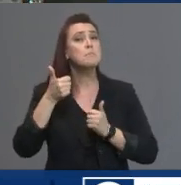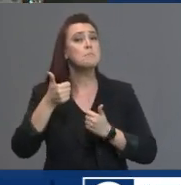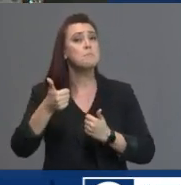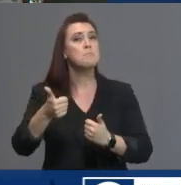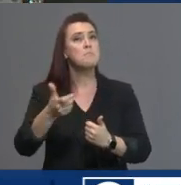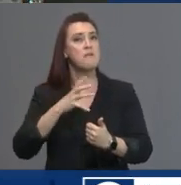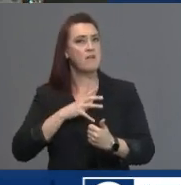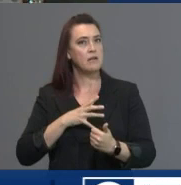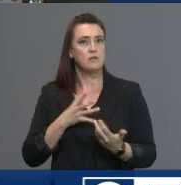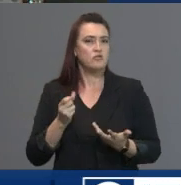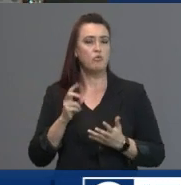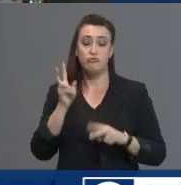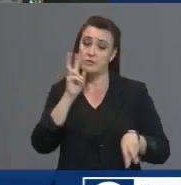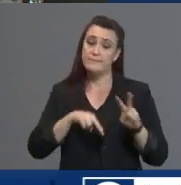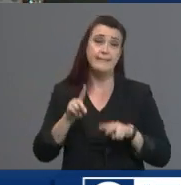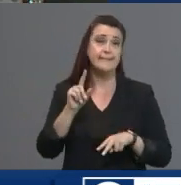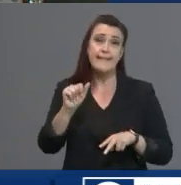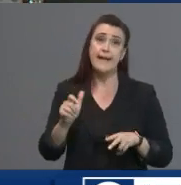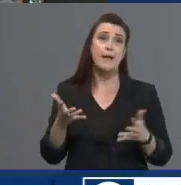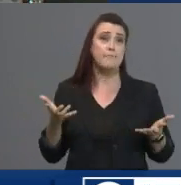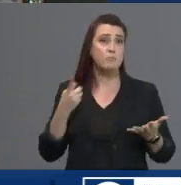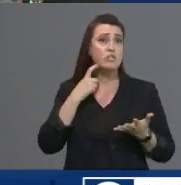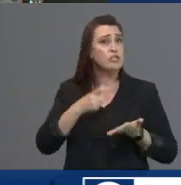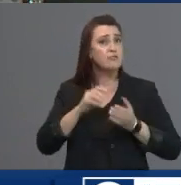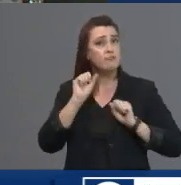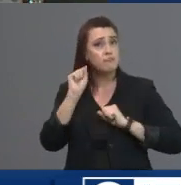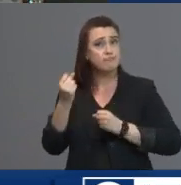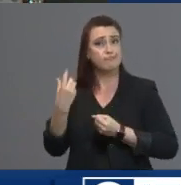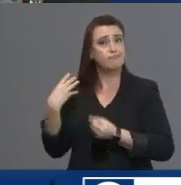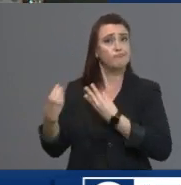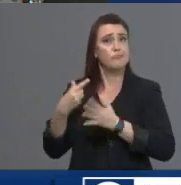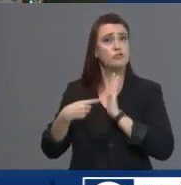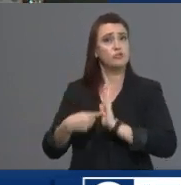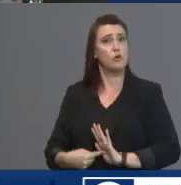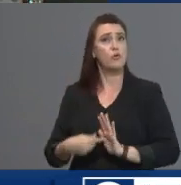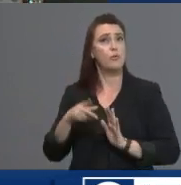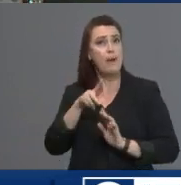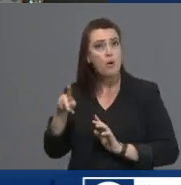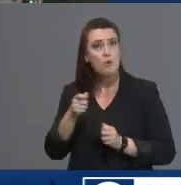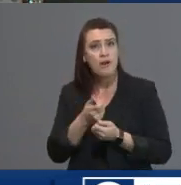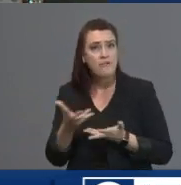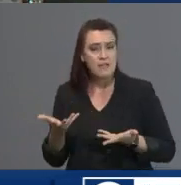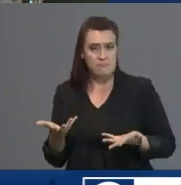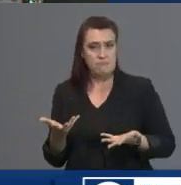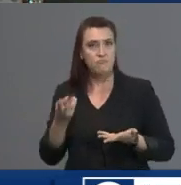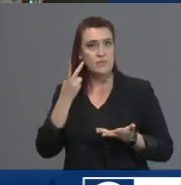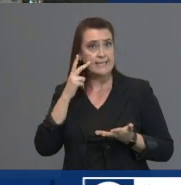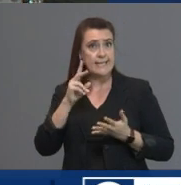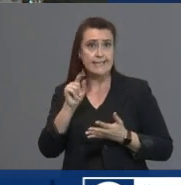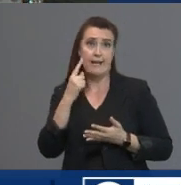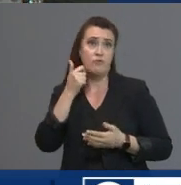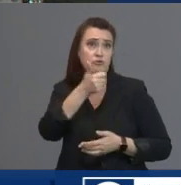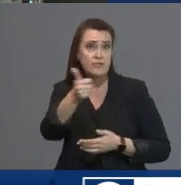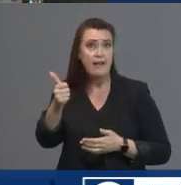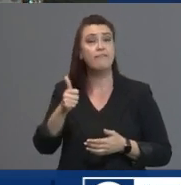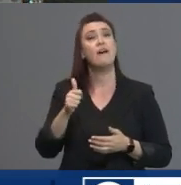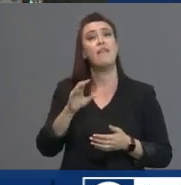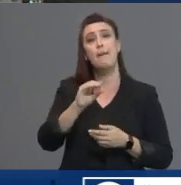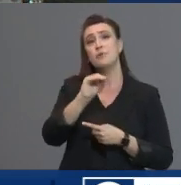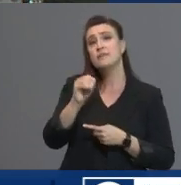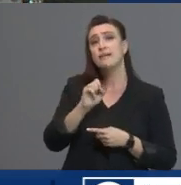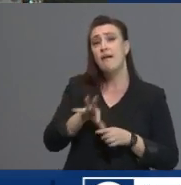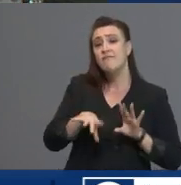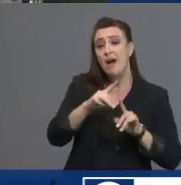were prepared, and all you have to do is review the data that we've just discussed. Declining symptoms, declining percentage